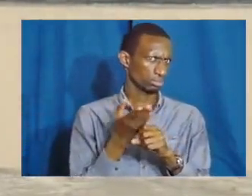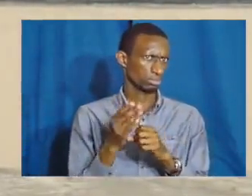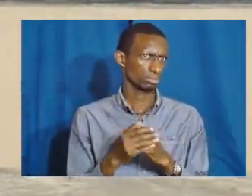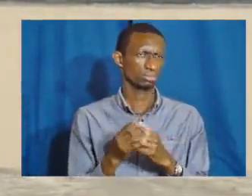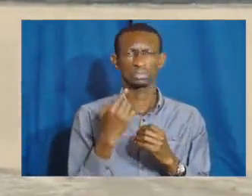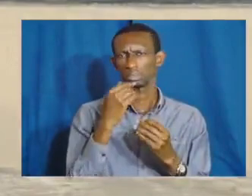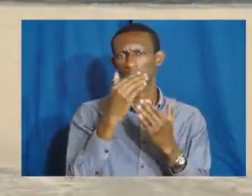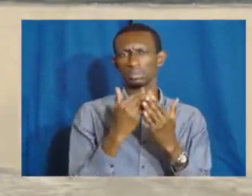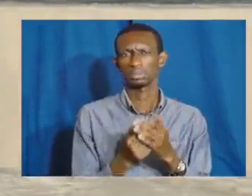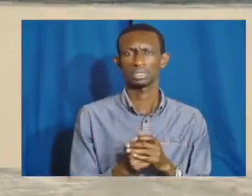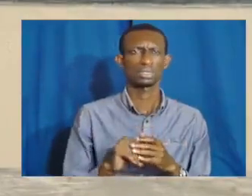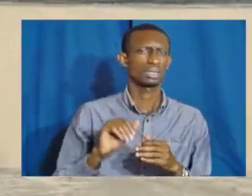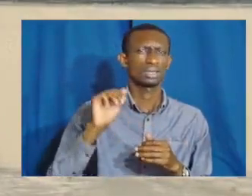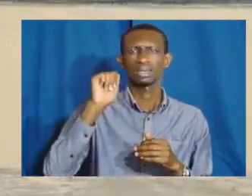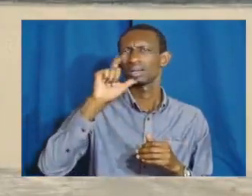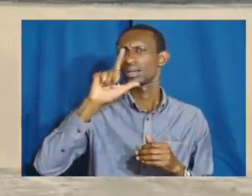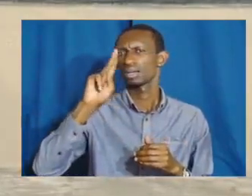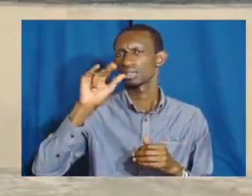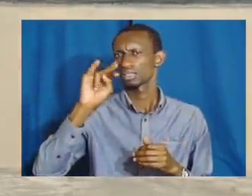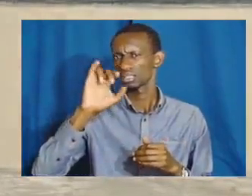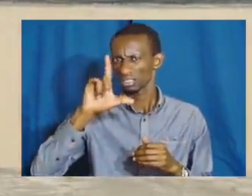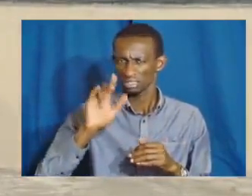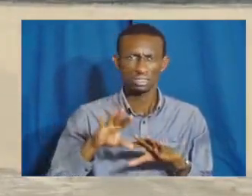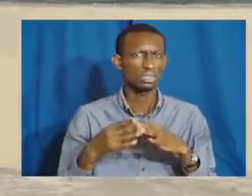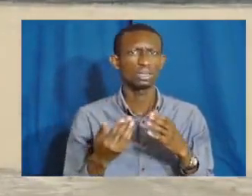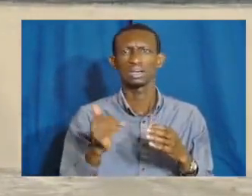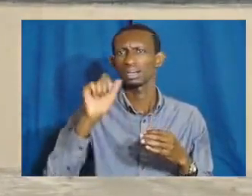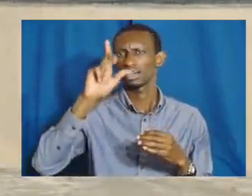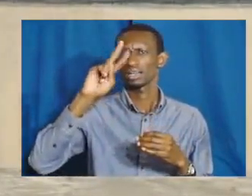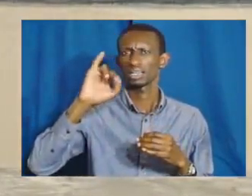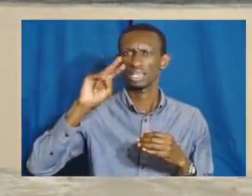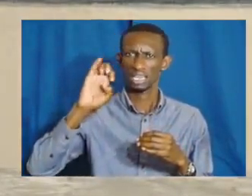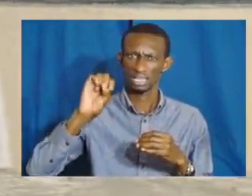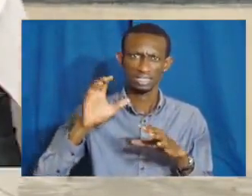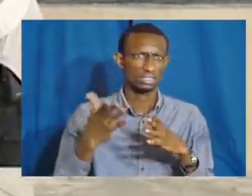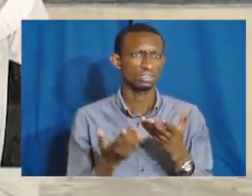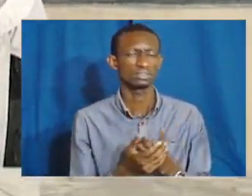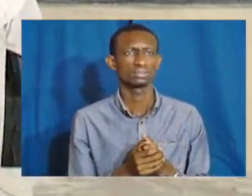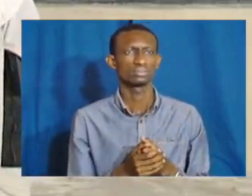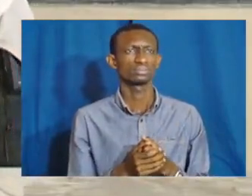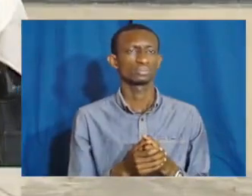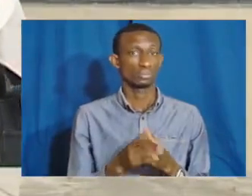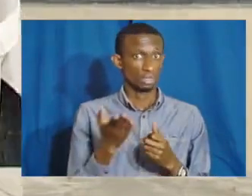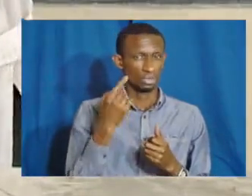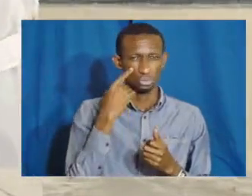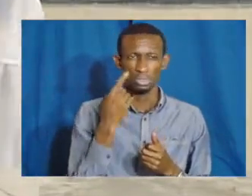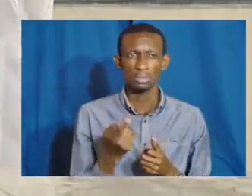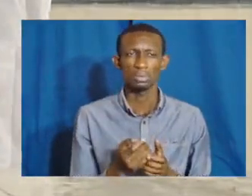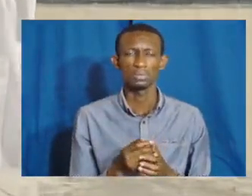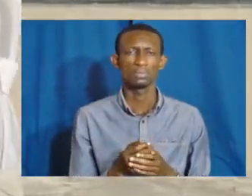in alkenes, in alkanes, in alkynes, in also we had looked at this one. So we are just looking